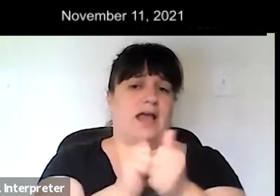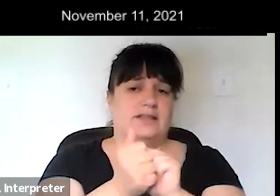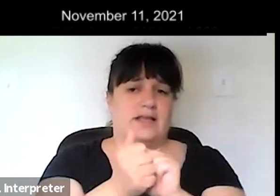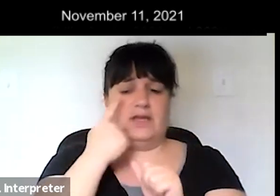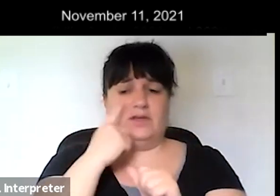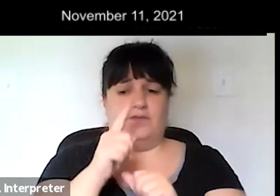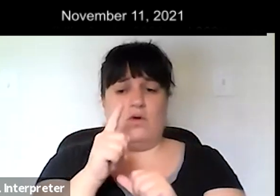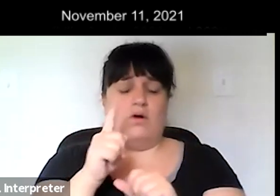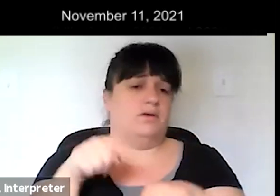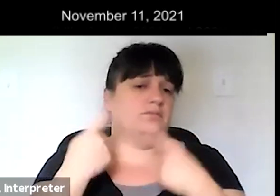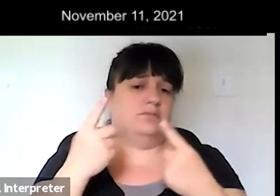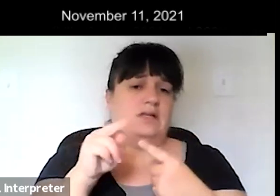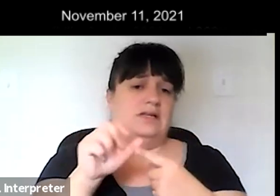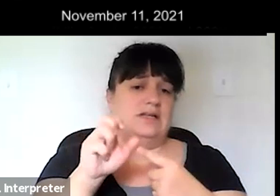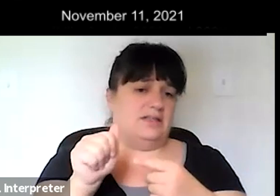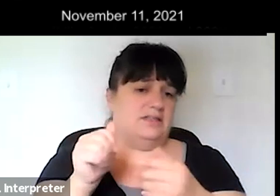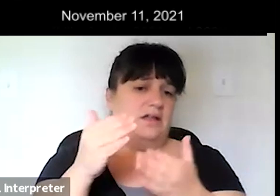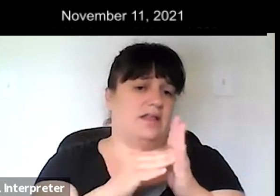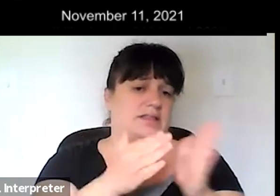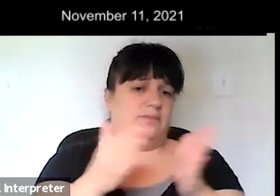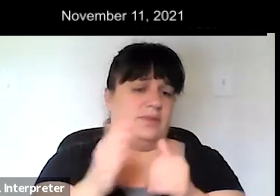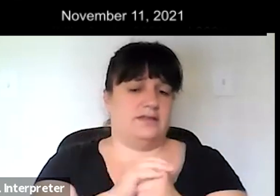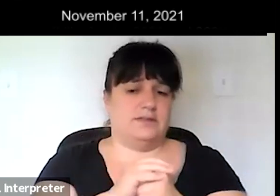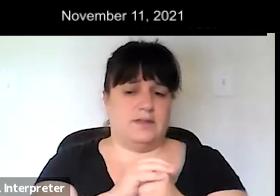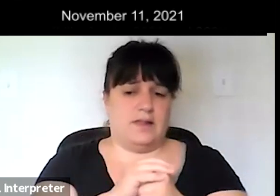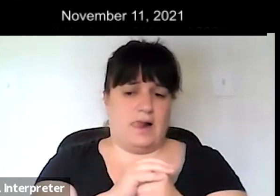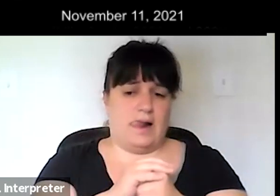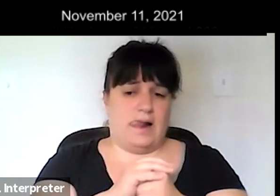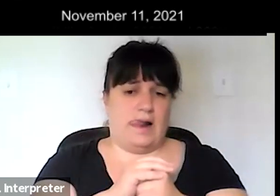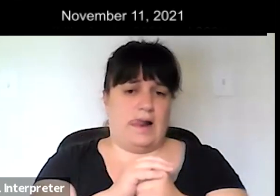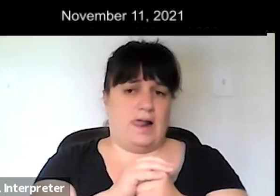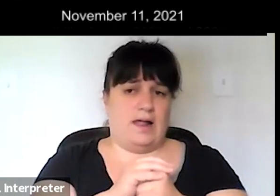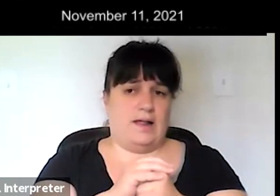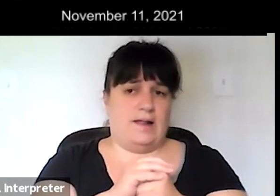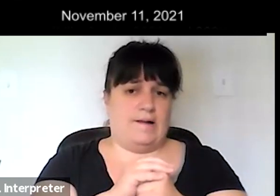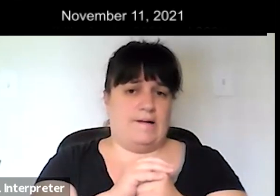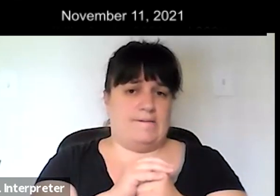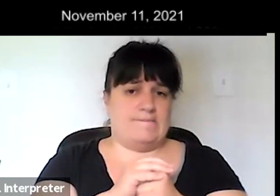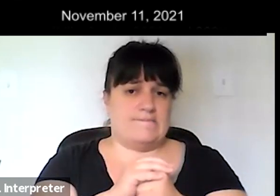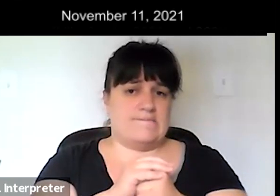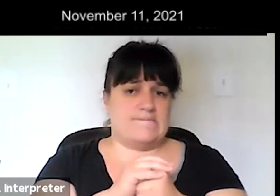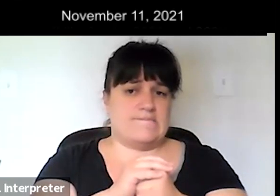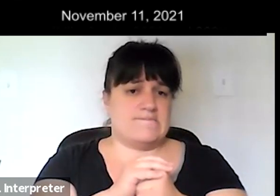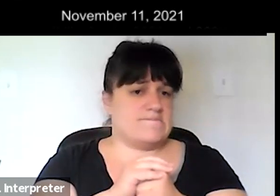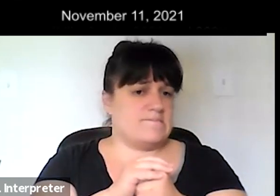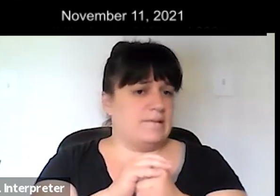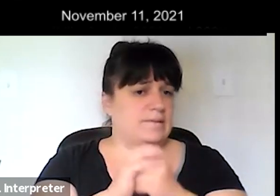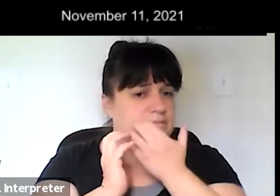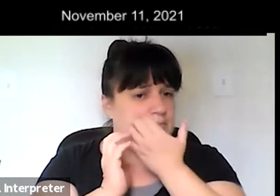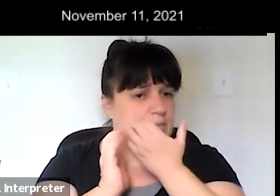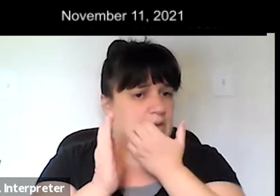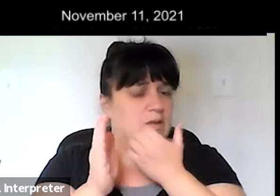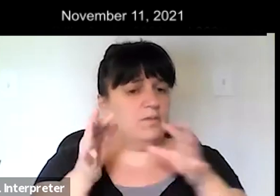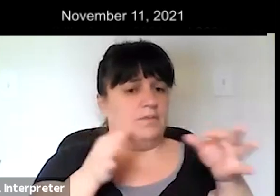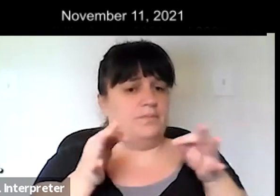for existing NASA lesson plans. And now please forward to the next slide, where I'm going to